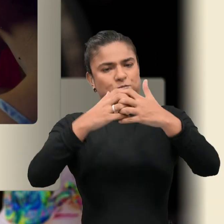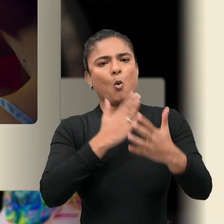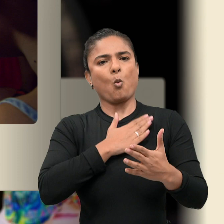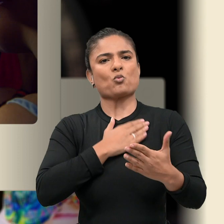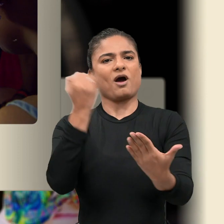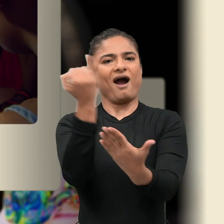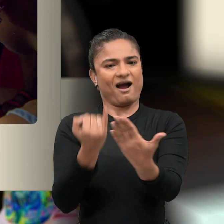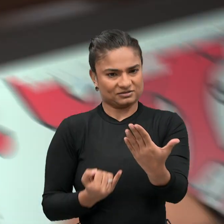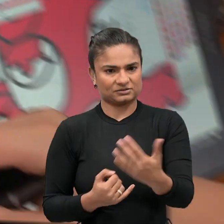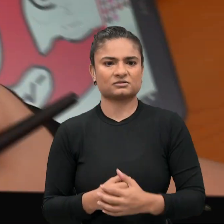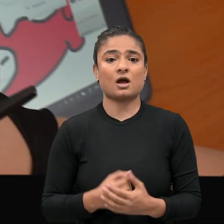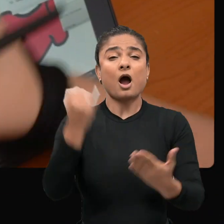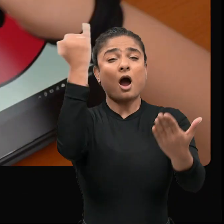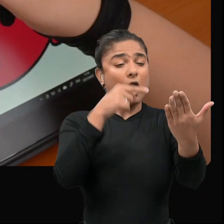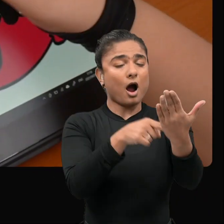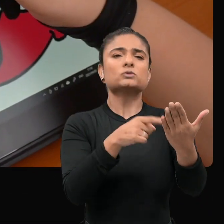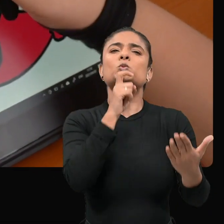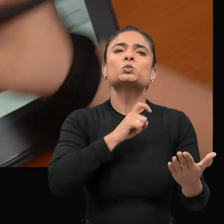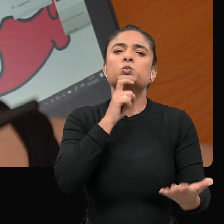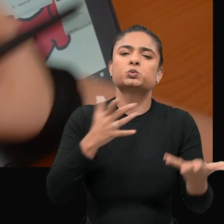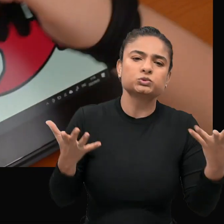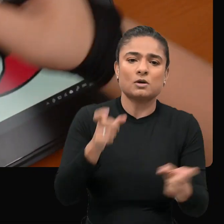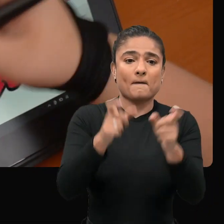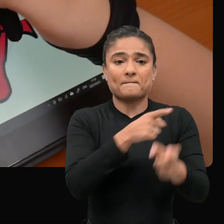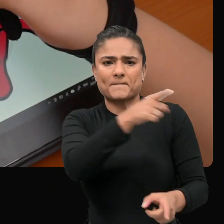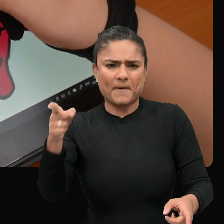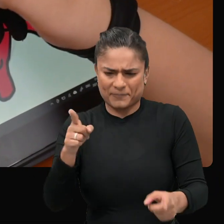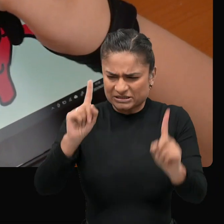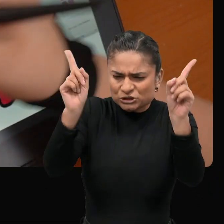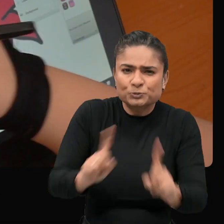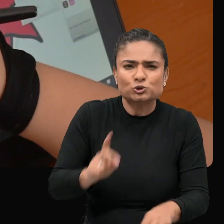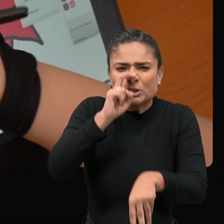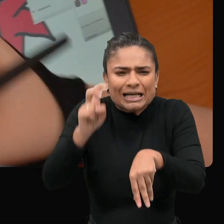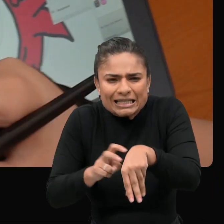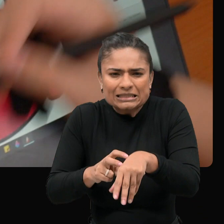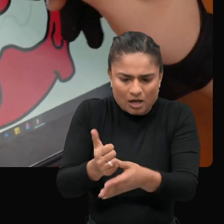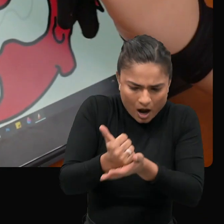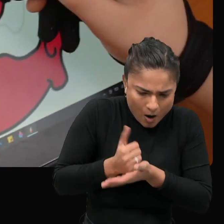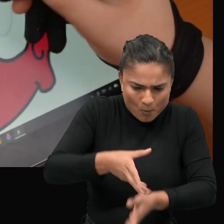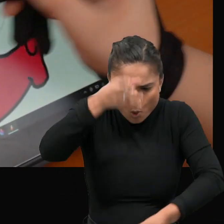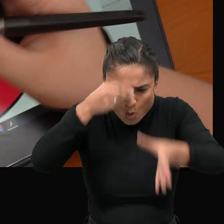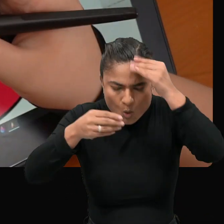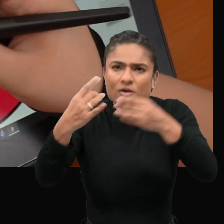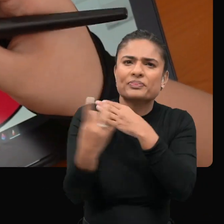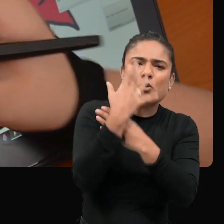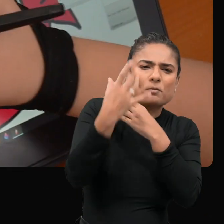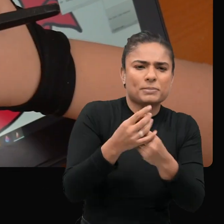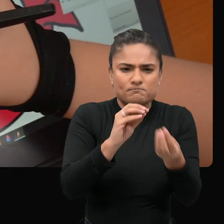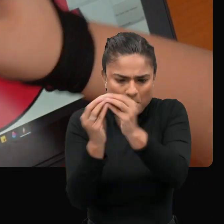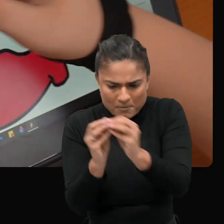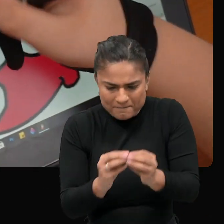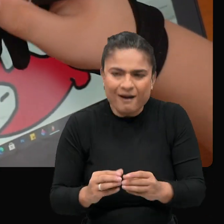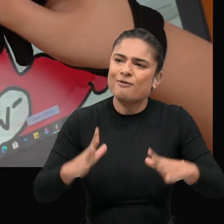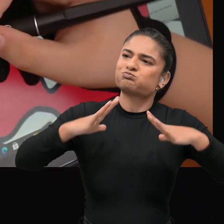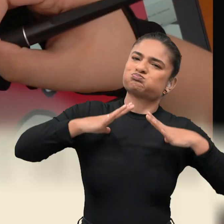own art? Art is commonly used for people with special needs, both for learning and therapy, as well as leisure